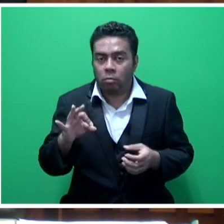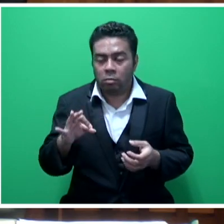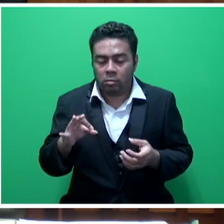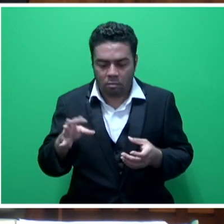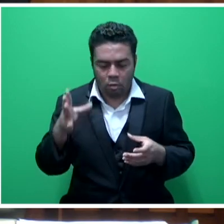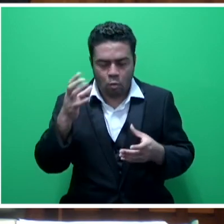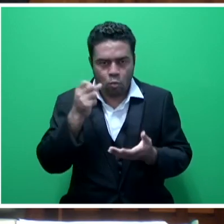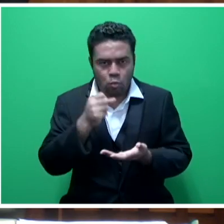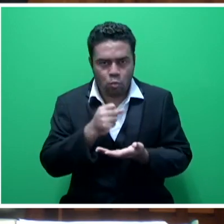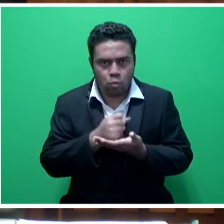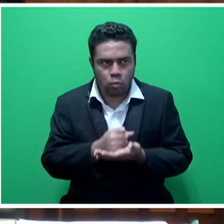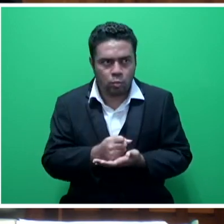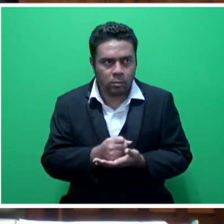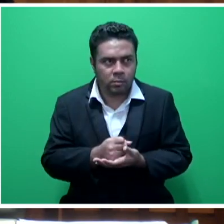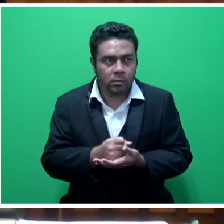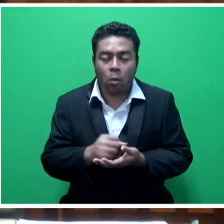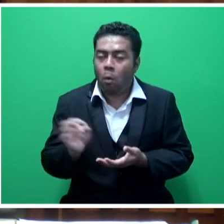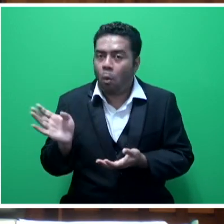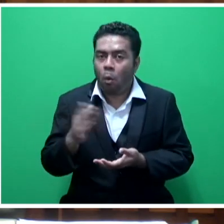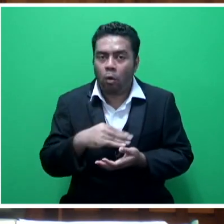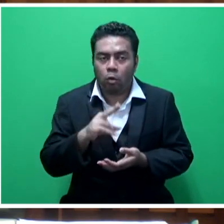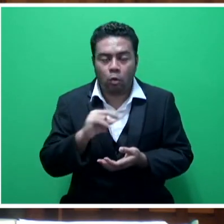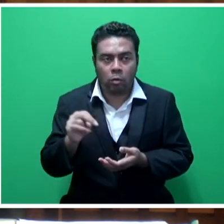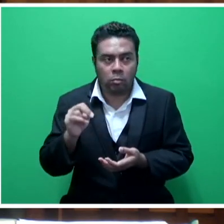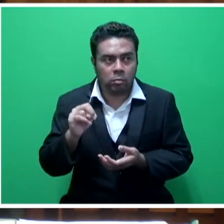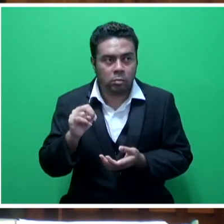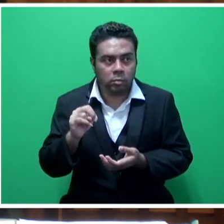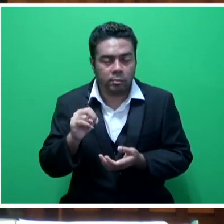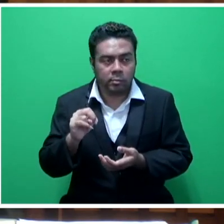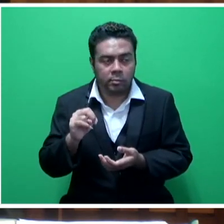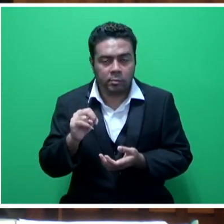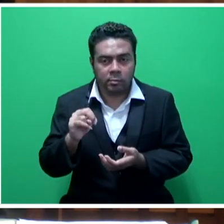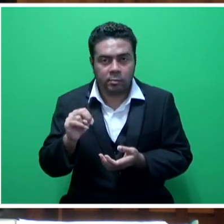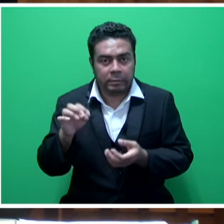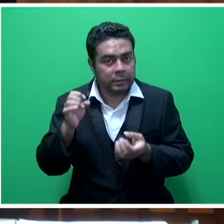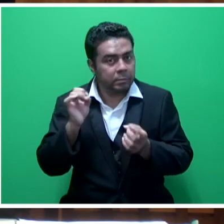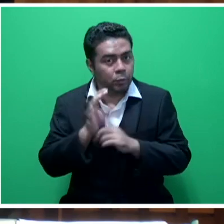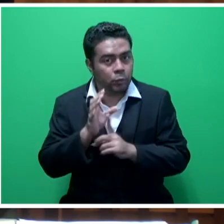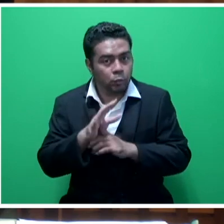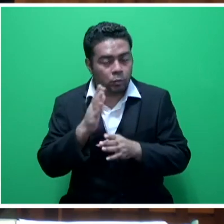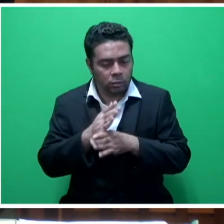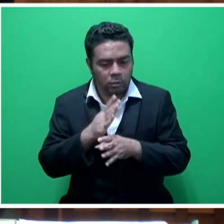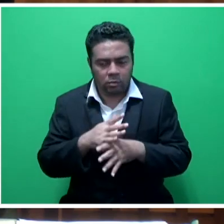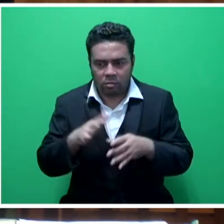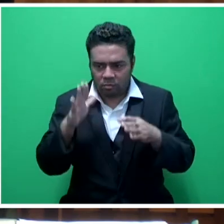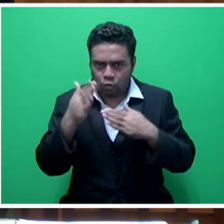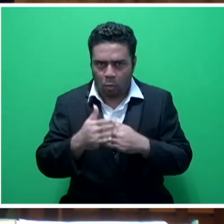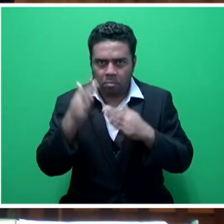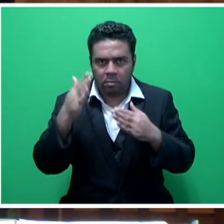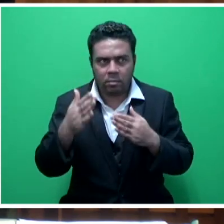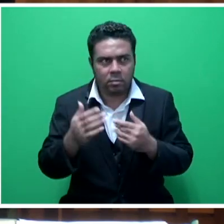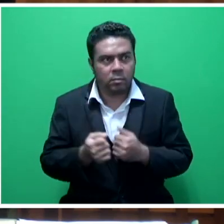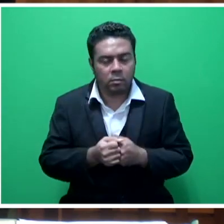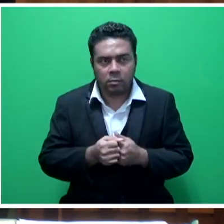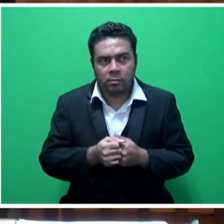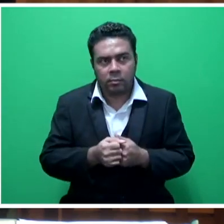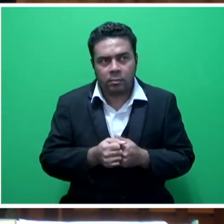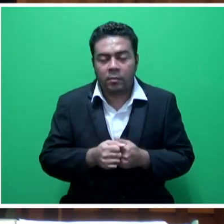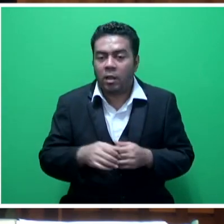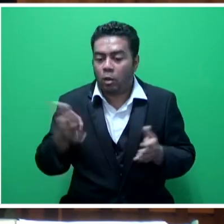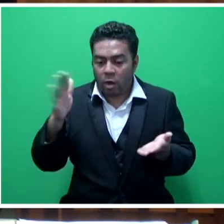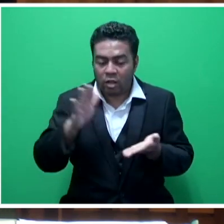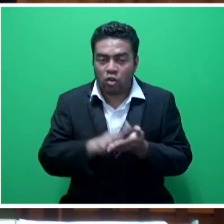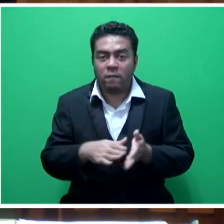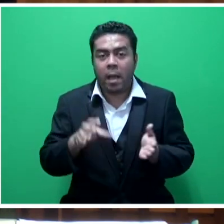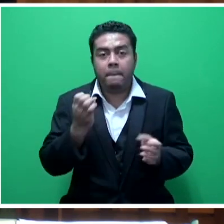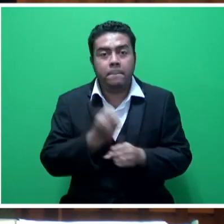frozen. All non-essential projects have been stopped to prevent future cash outlays. Reduction of employee costs, Mr. Speaker,